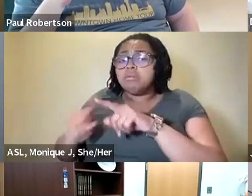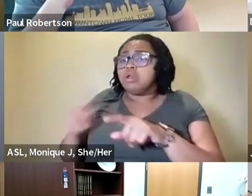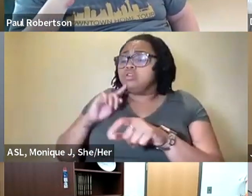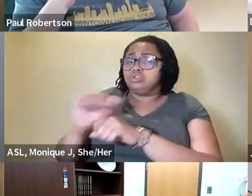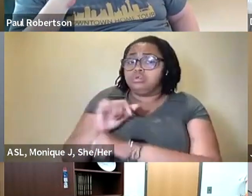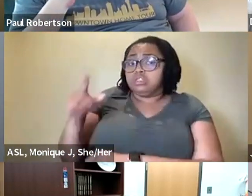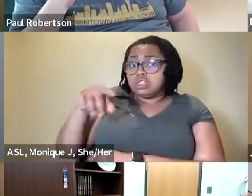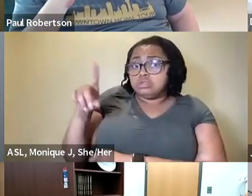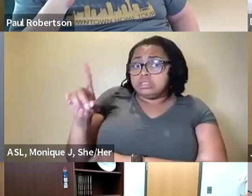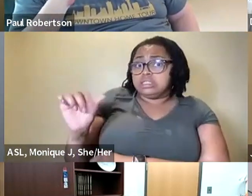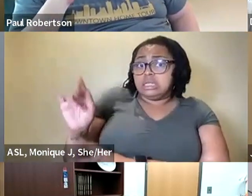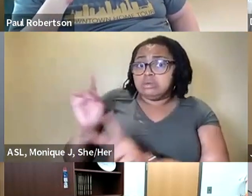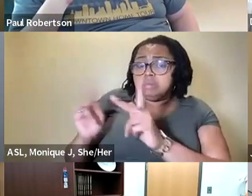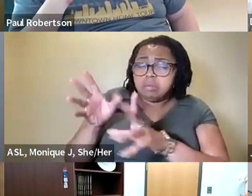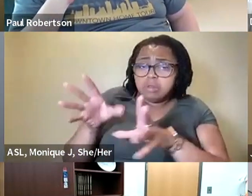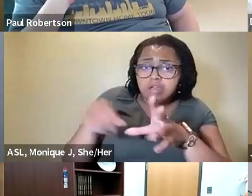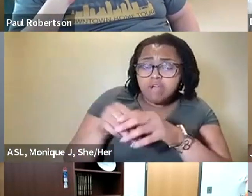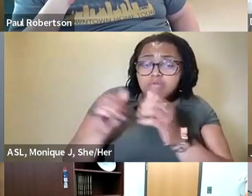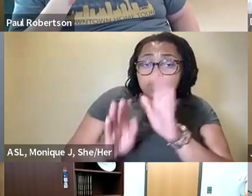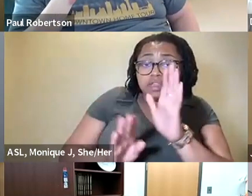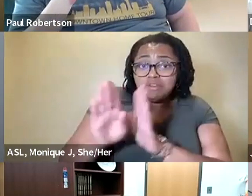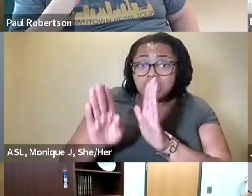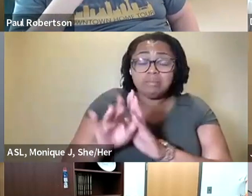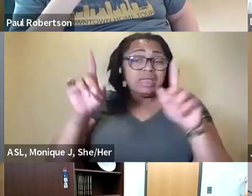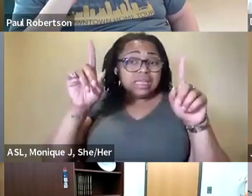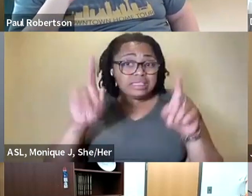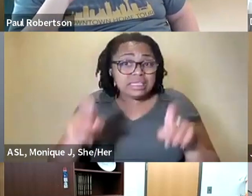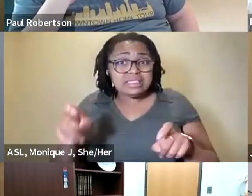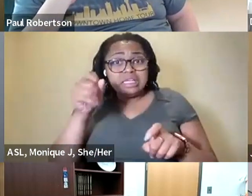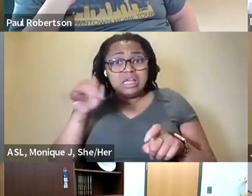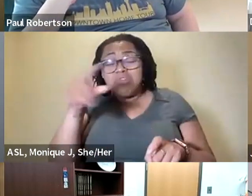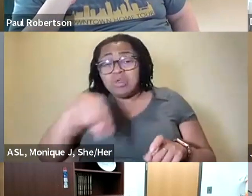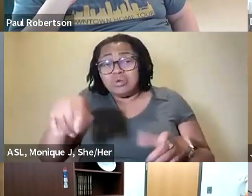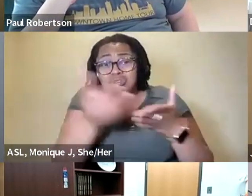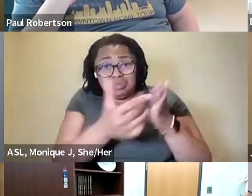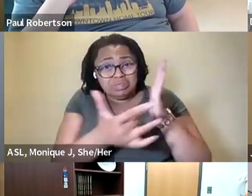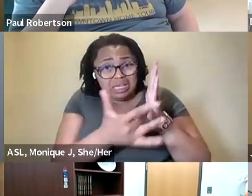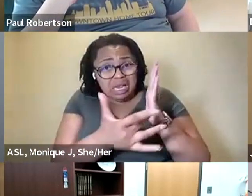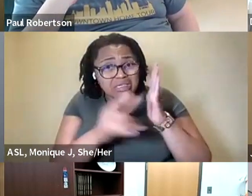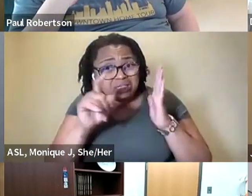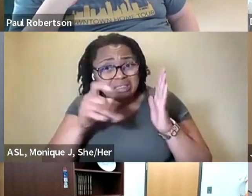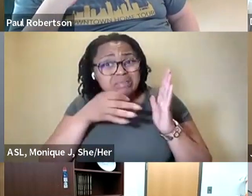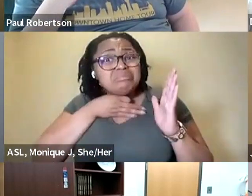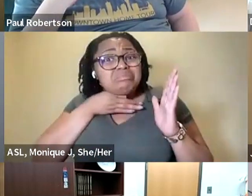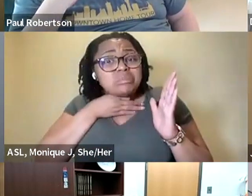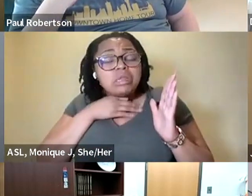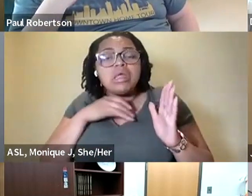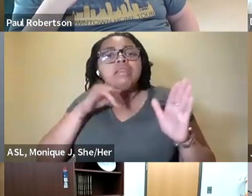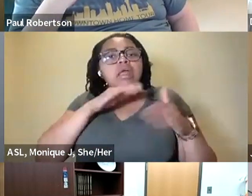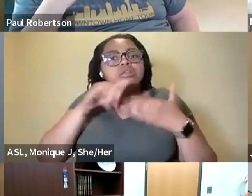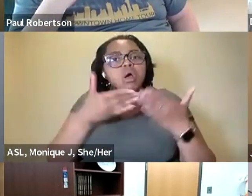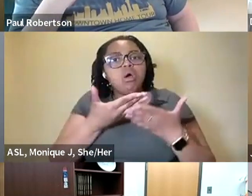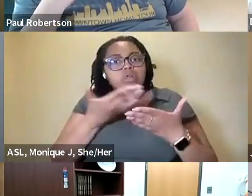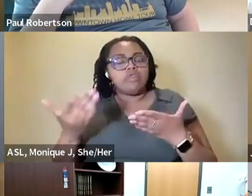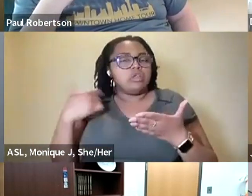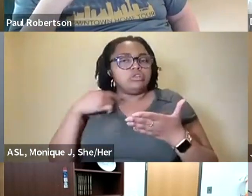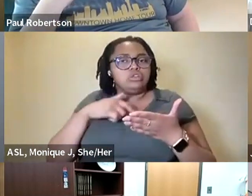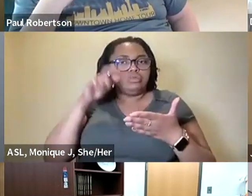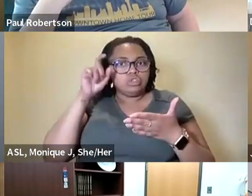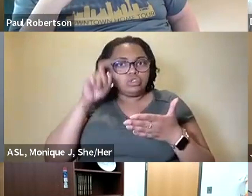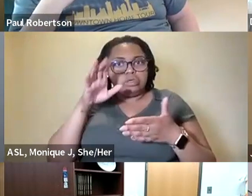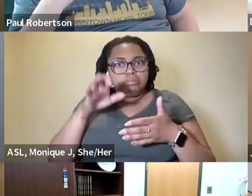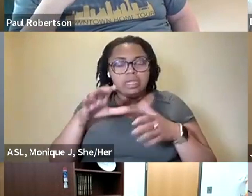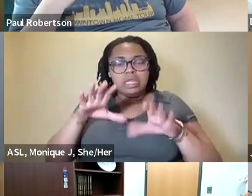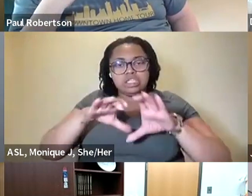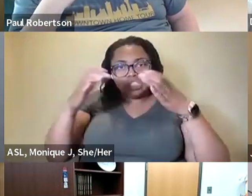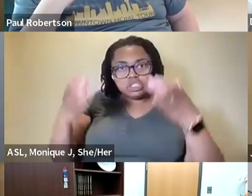in the development and testing of these technologies? These are all things that we need to be as a society thinking about,